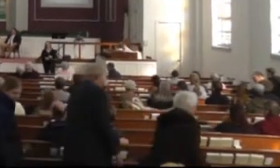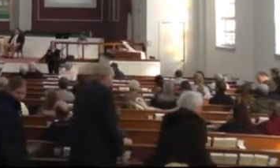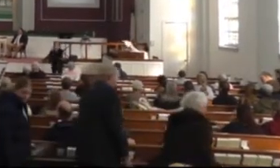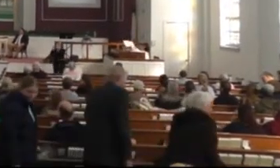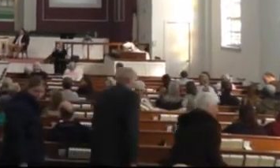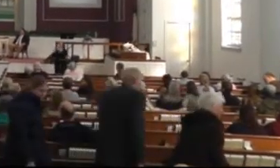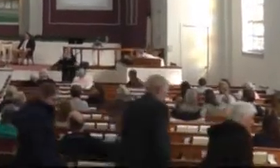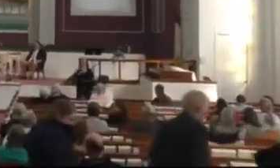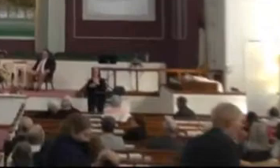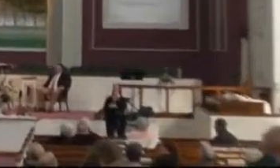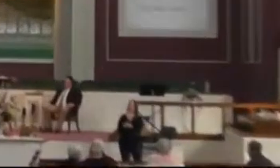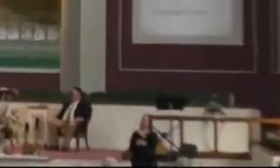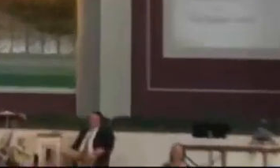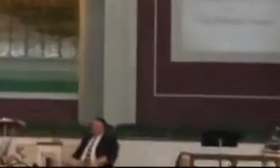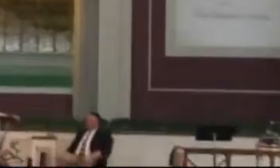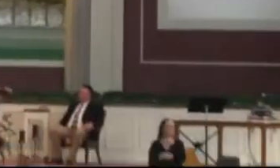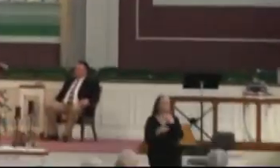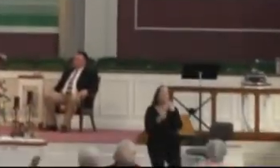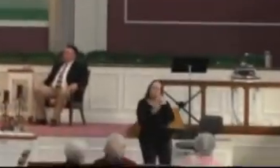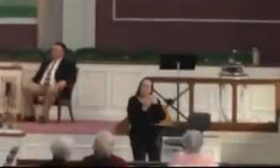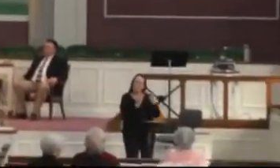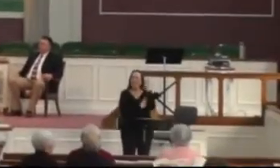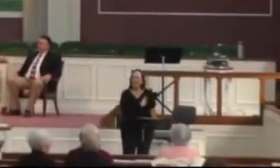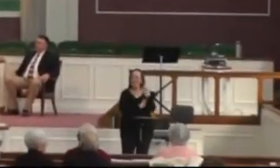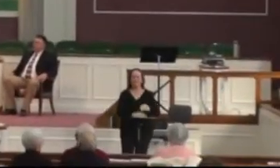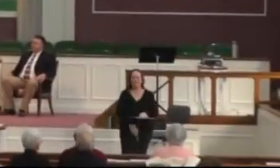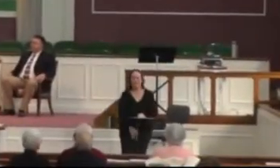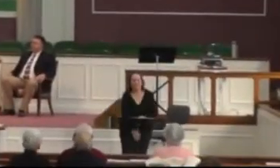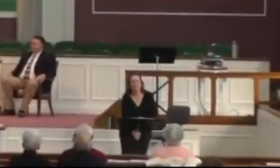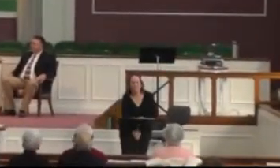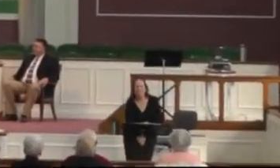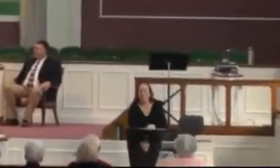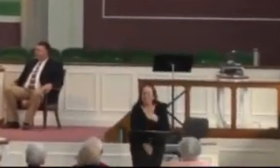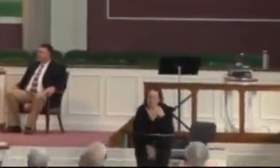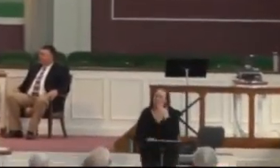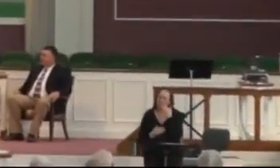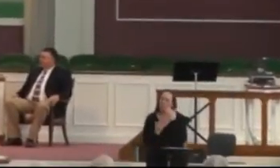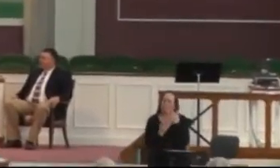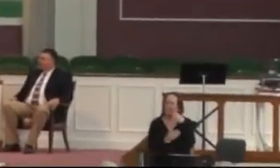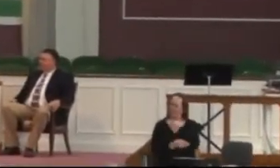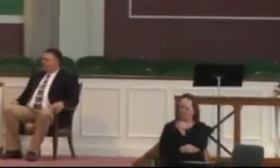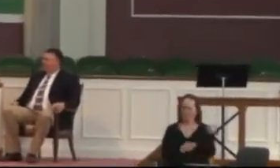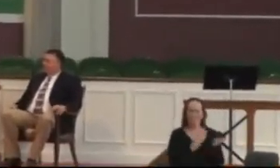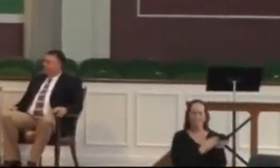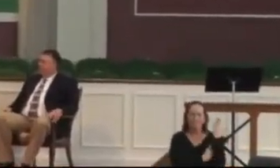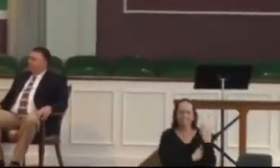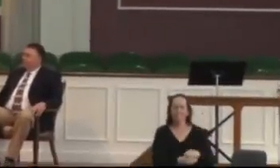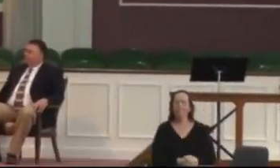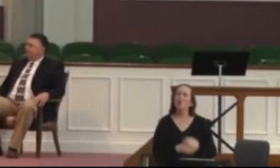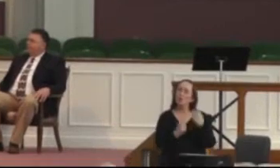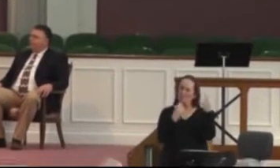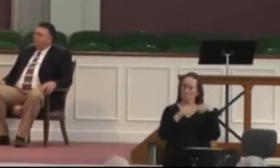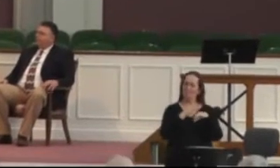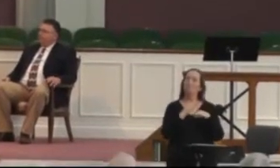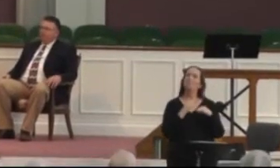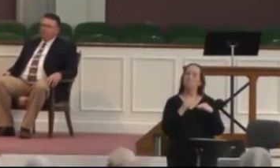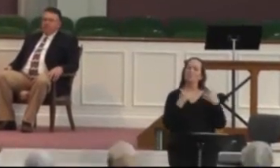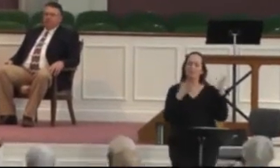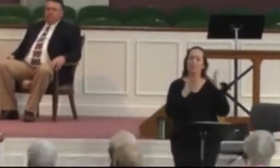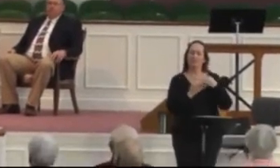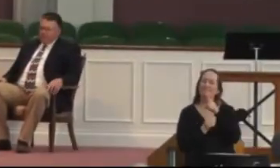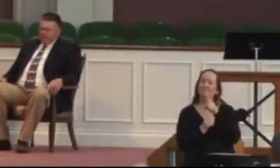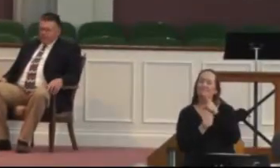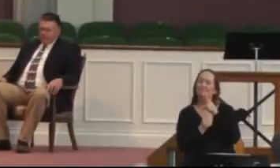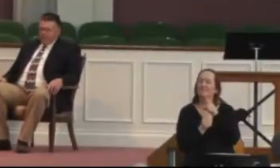Thank you, ladies. Good morning. Good morning. It is good to see you this morning. When you came in, you should have been given a